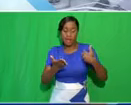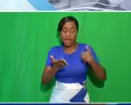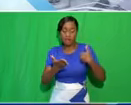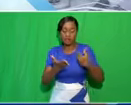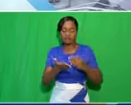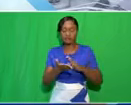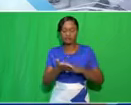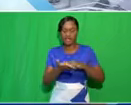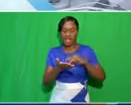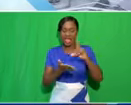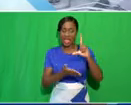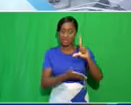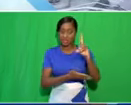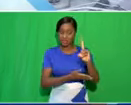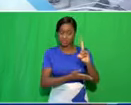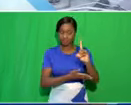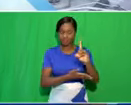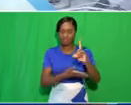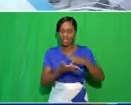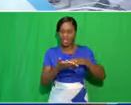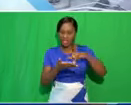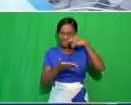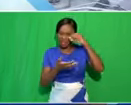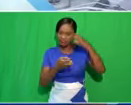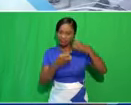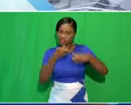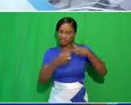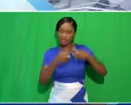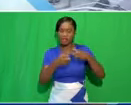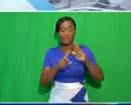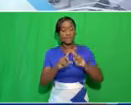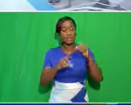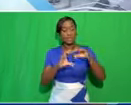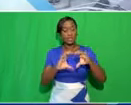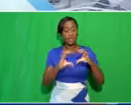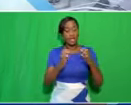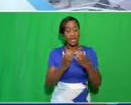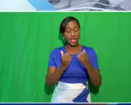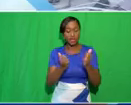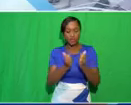learning disability, and they are in the classroom with other students who function normal.